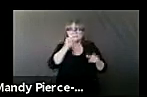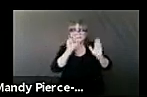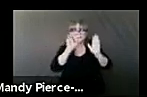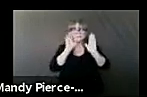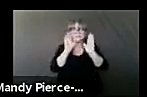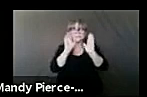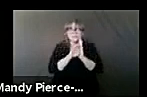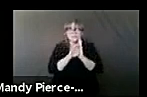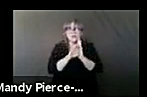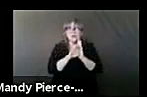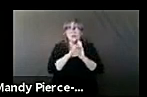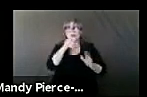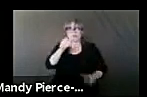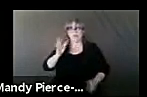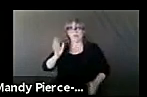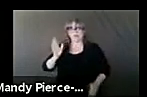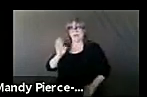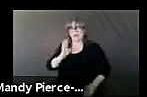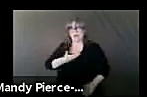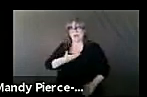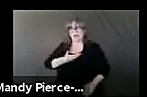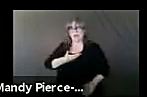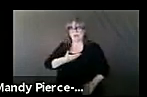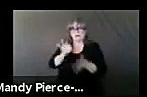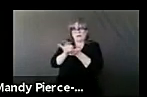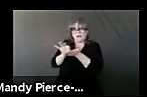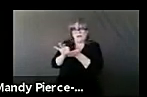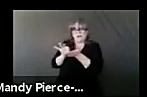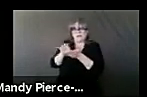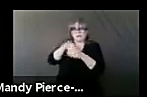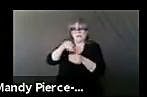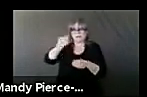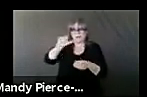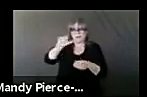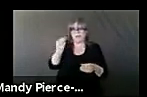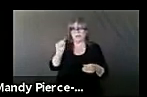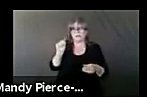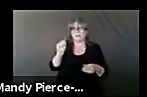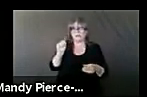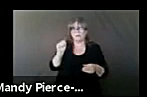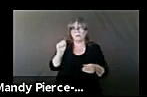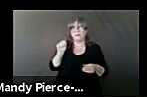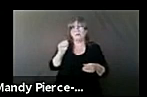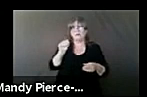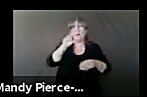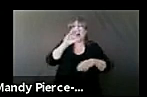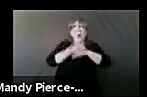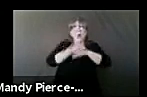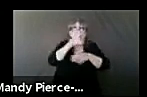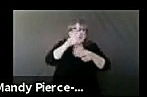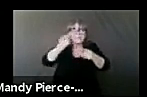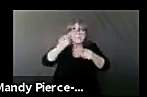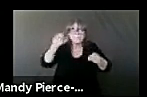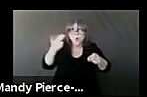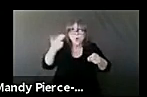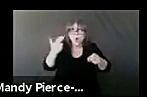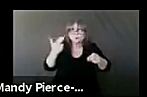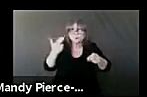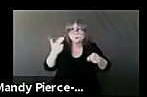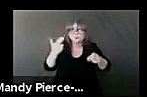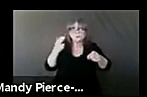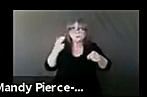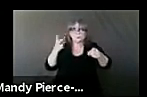our average doubling time. In early March, cases in Colorado were doubling every 2 days. In the last week, that number has